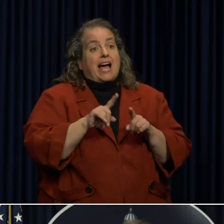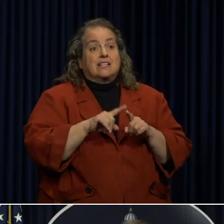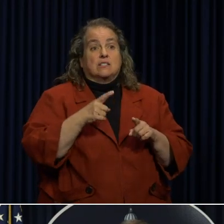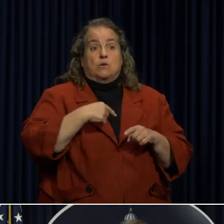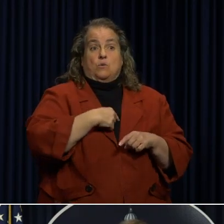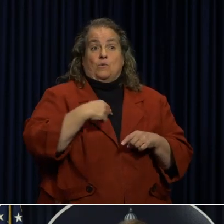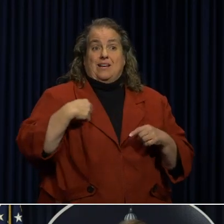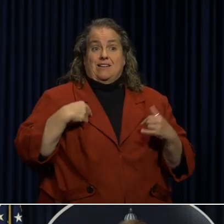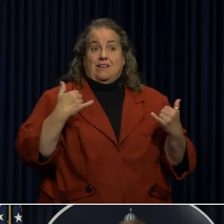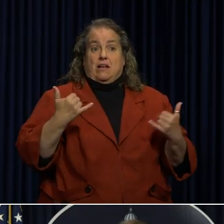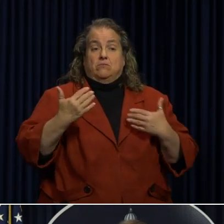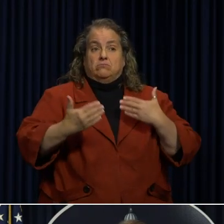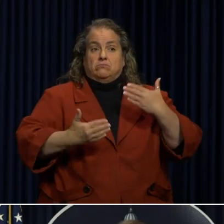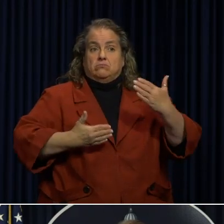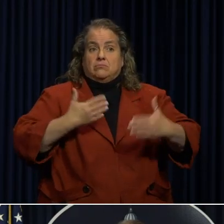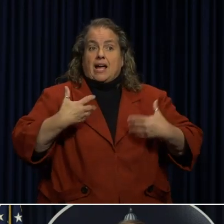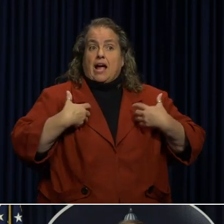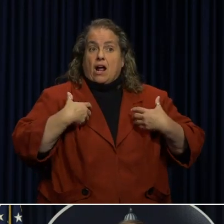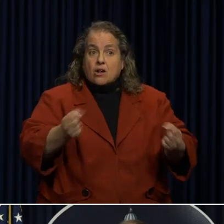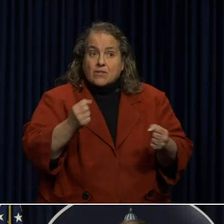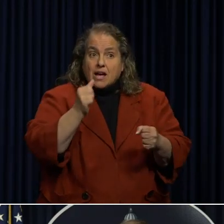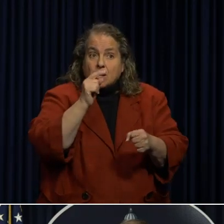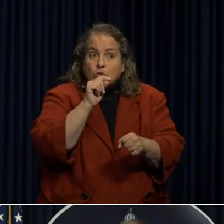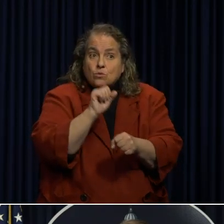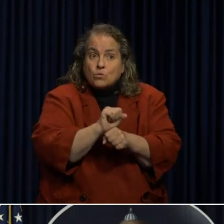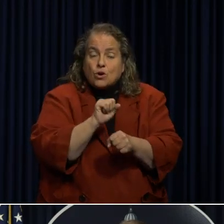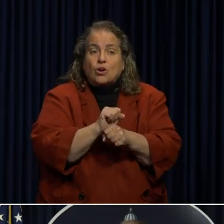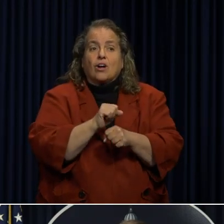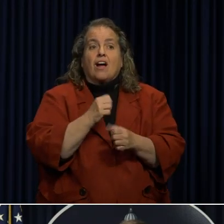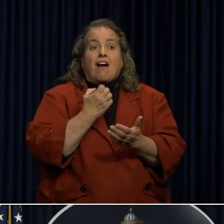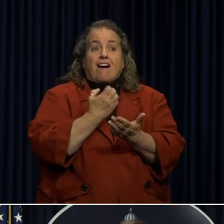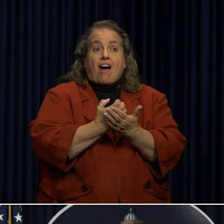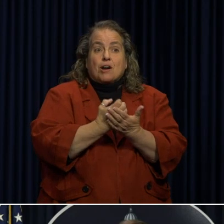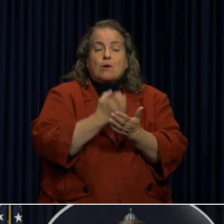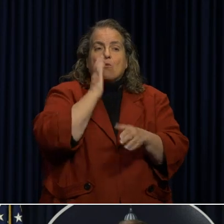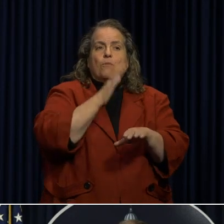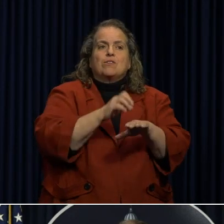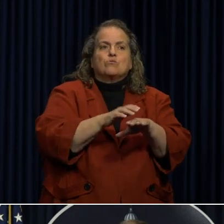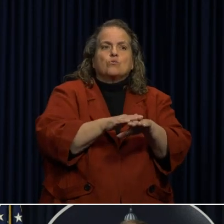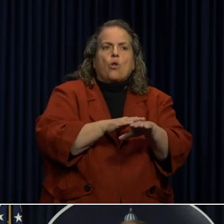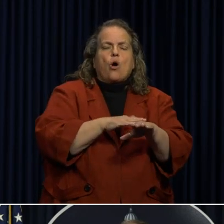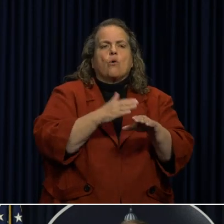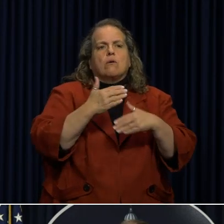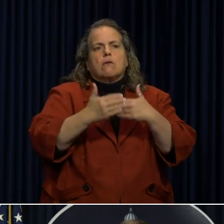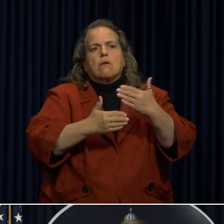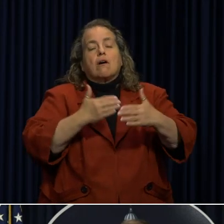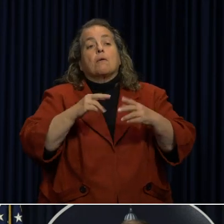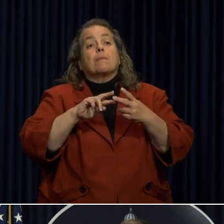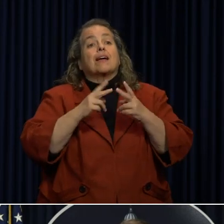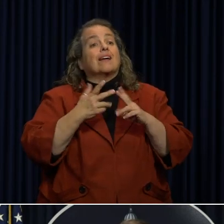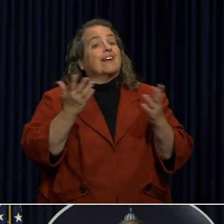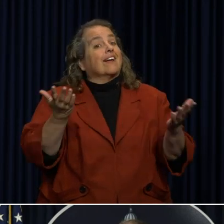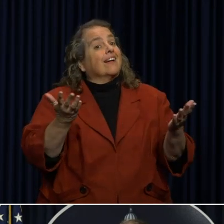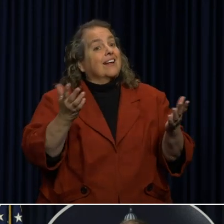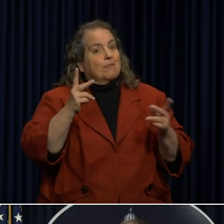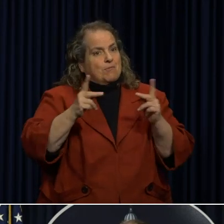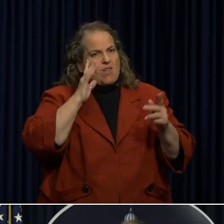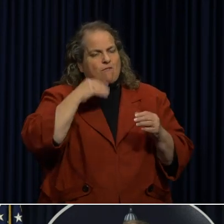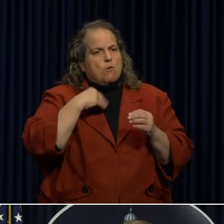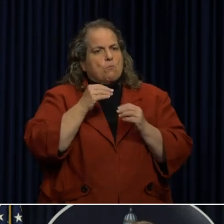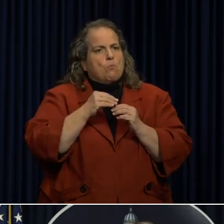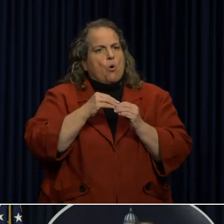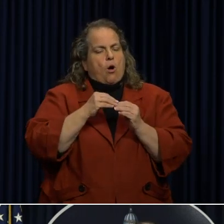reopen the economy, and it will be slow and gradual, guess what? People are going to have more contacts. There's going to be more of a chance for the virus